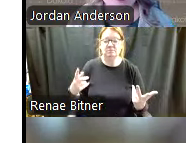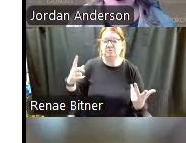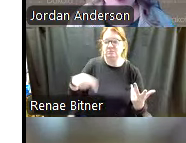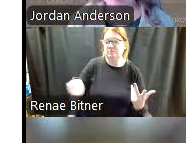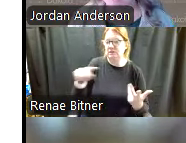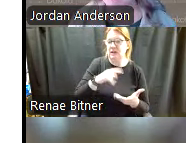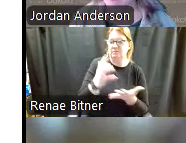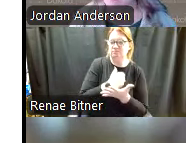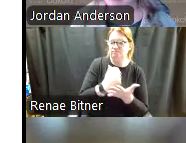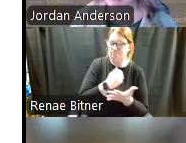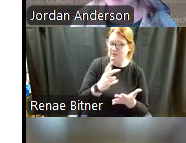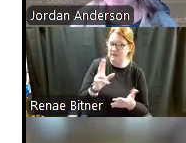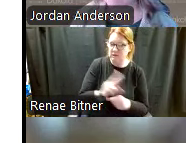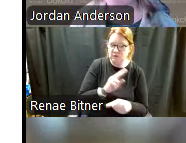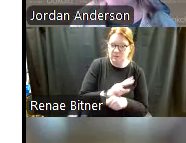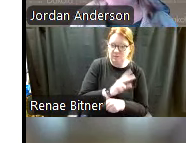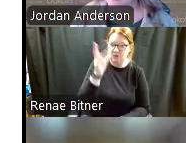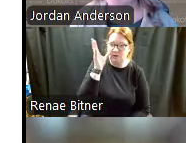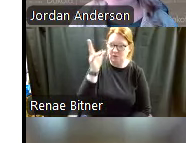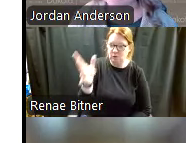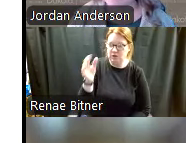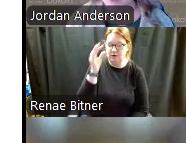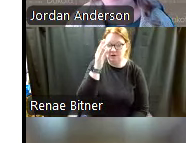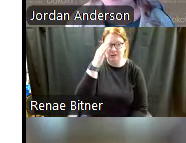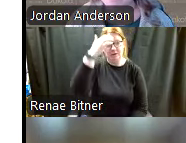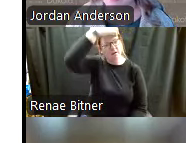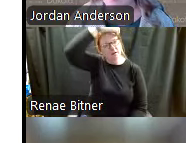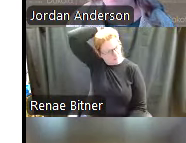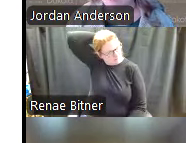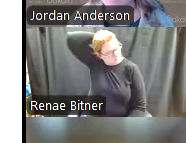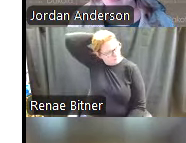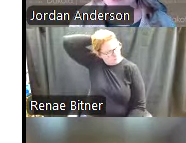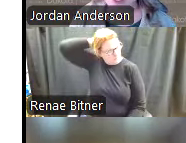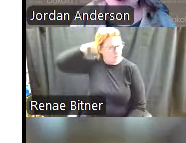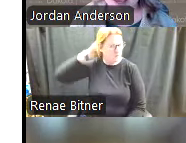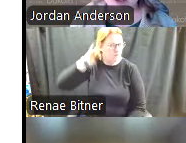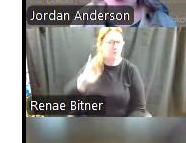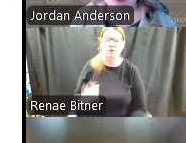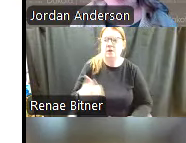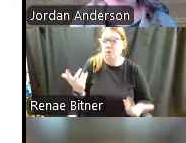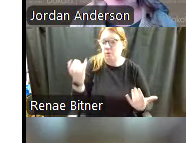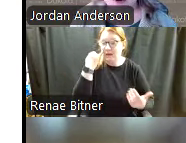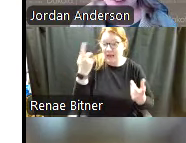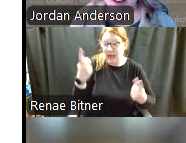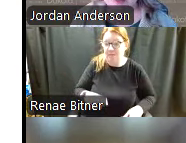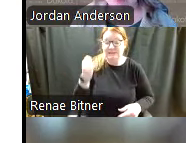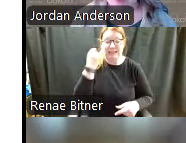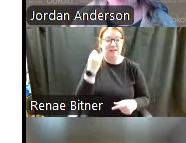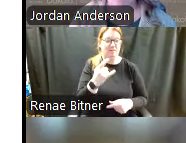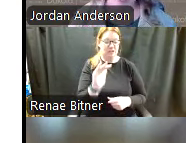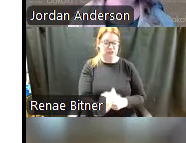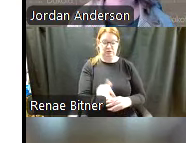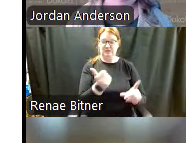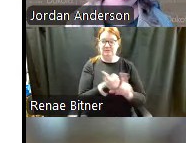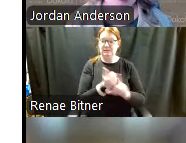in the future. So, you know, some of the big ones are, what if I get a child on my caseload with a hearing loss